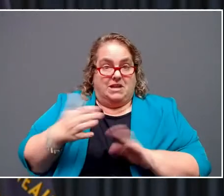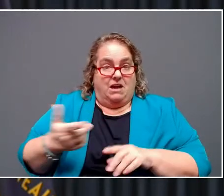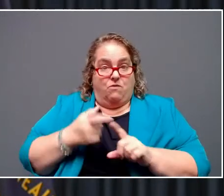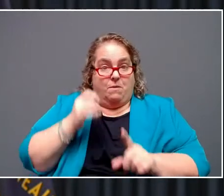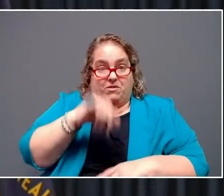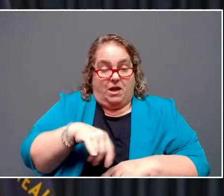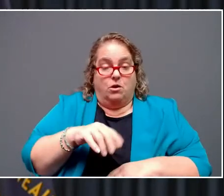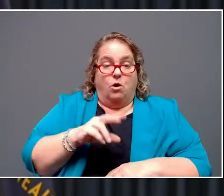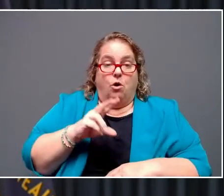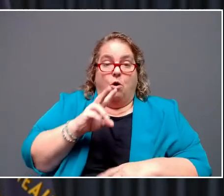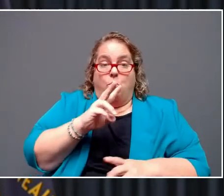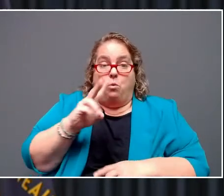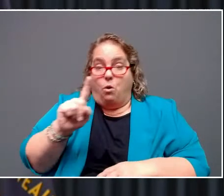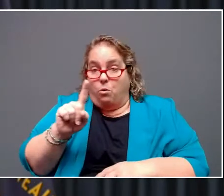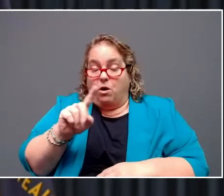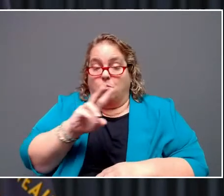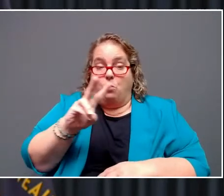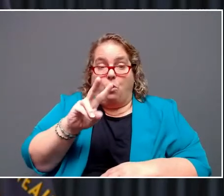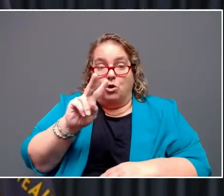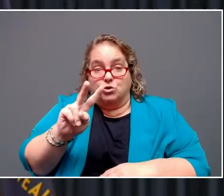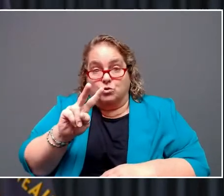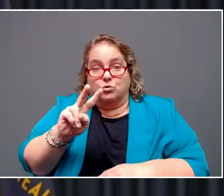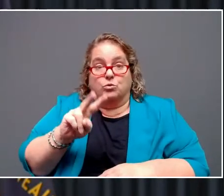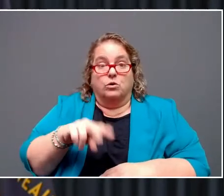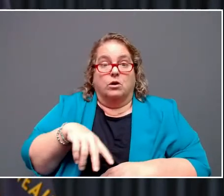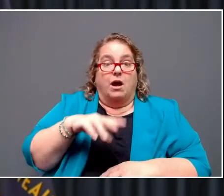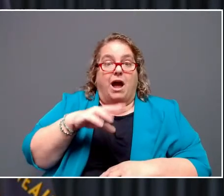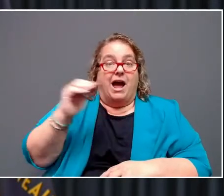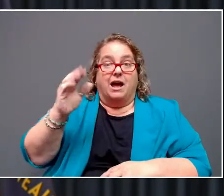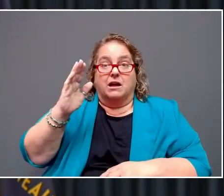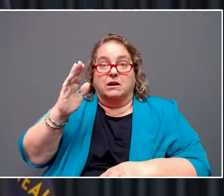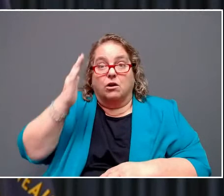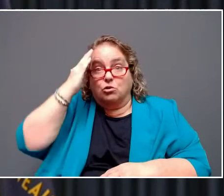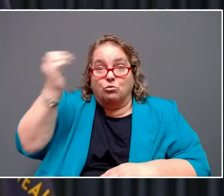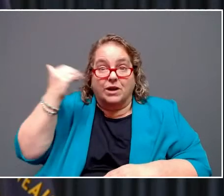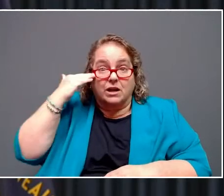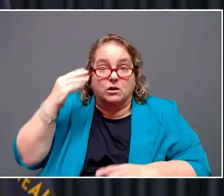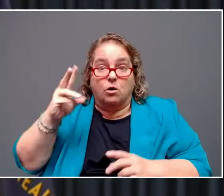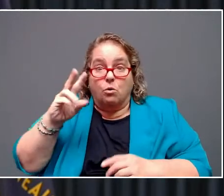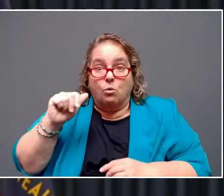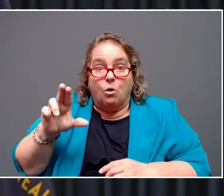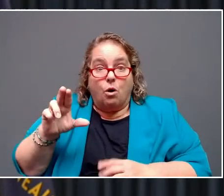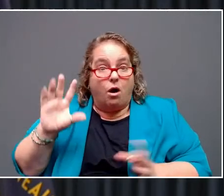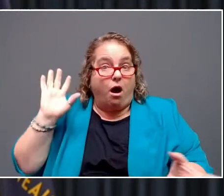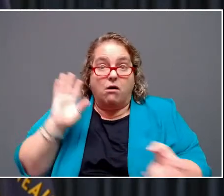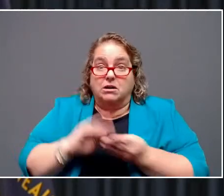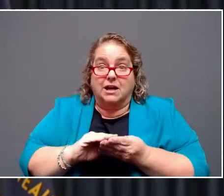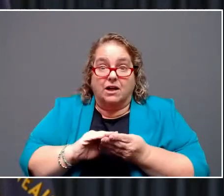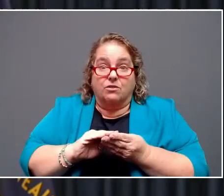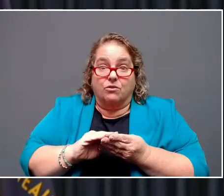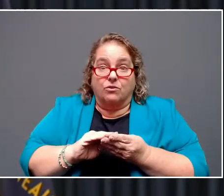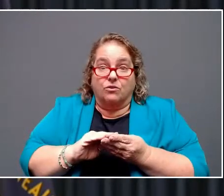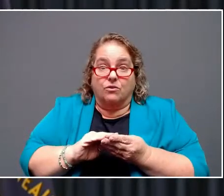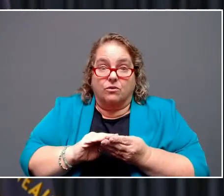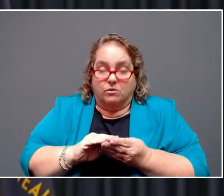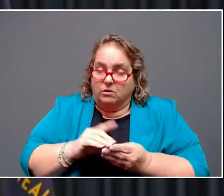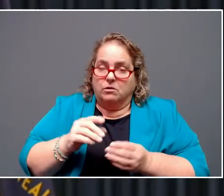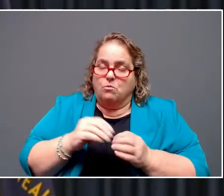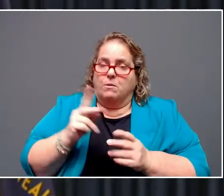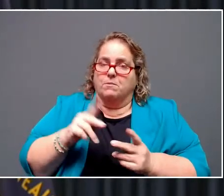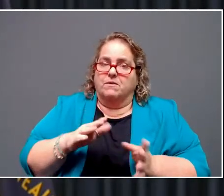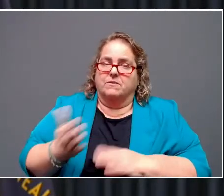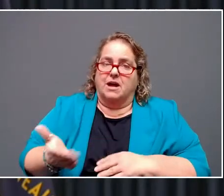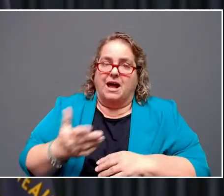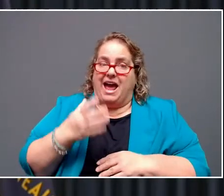Korea, the Korean War to it. And it was an enemy that we didn't know a lot about in the beginning, and it's changed